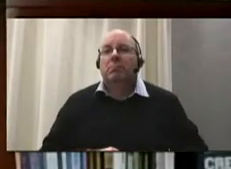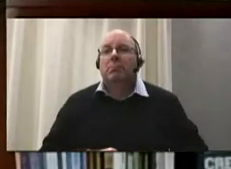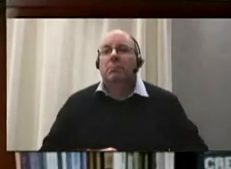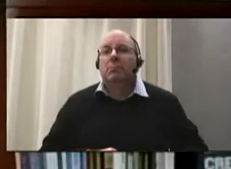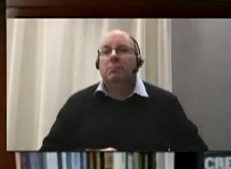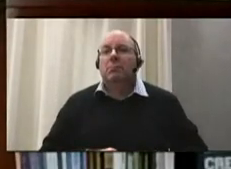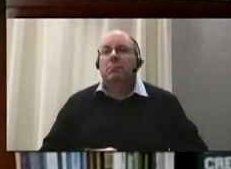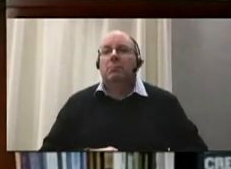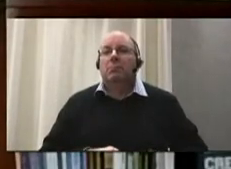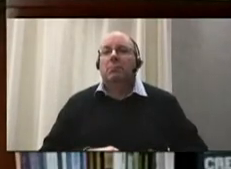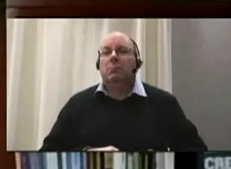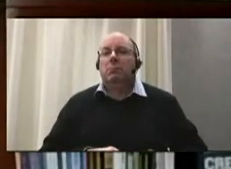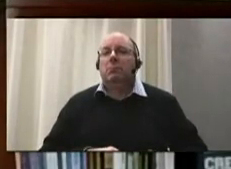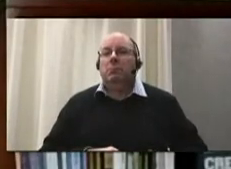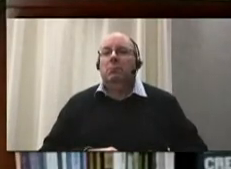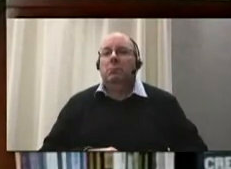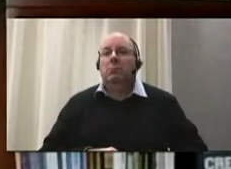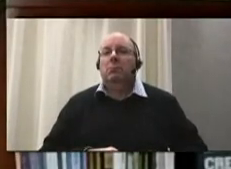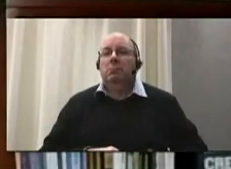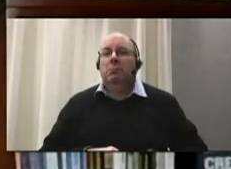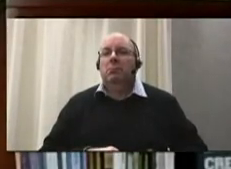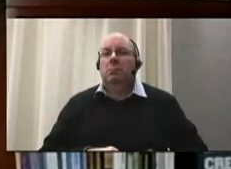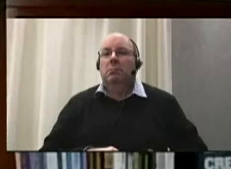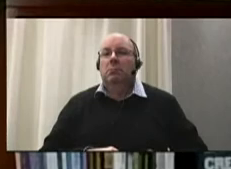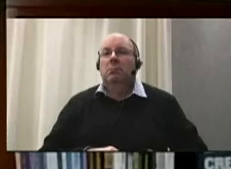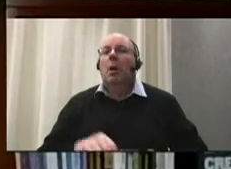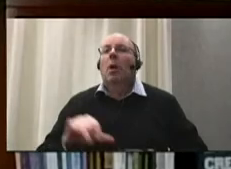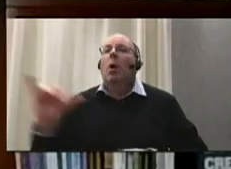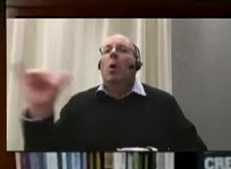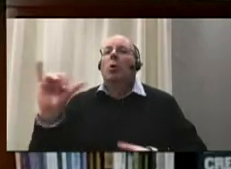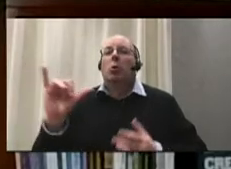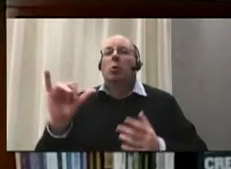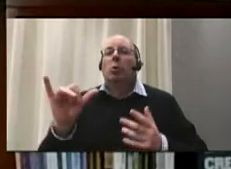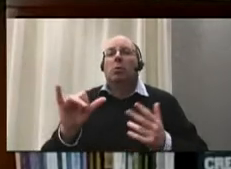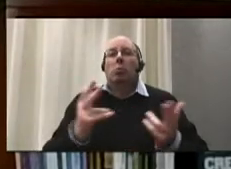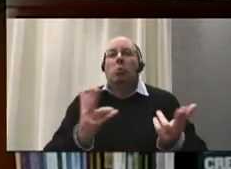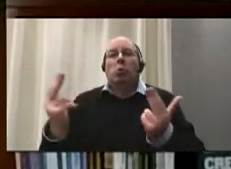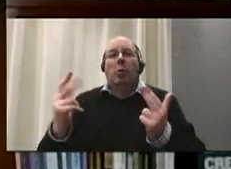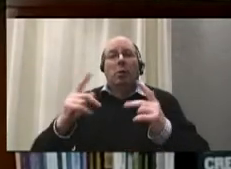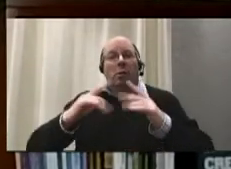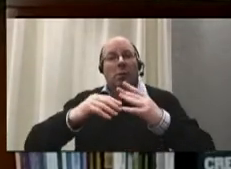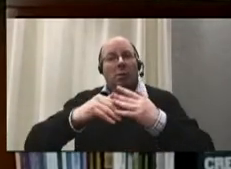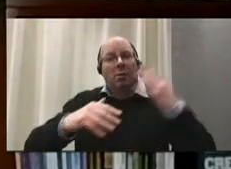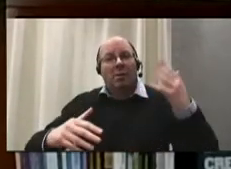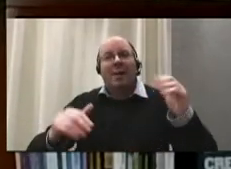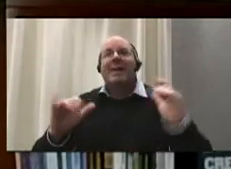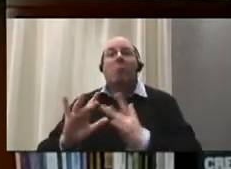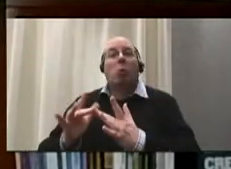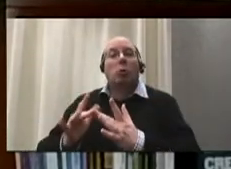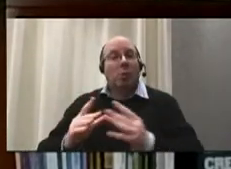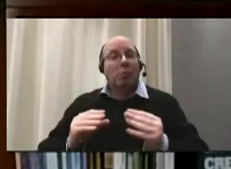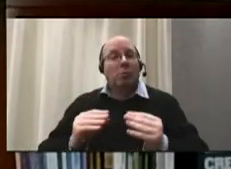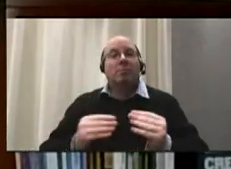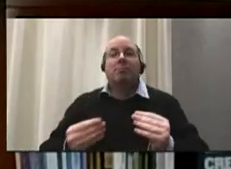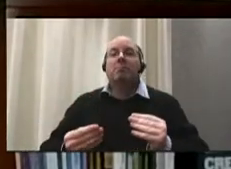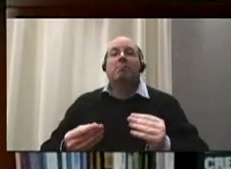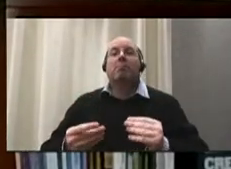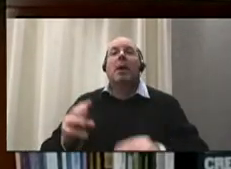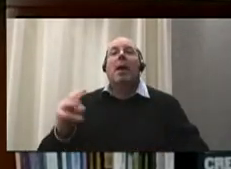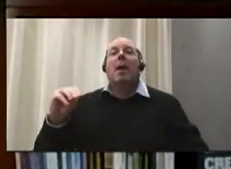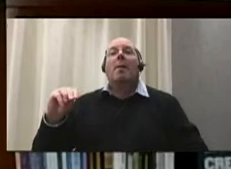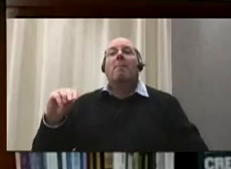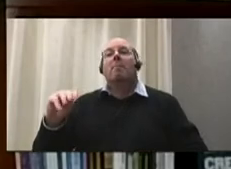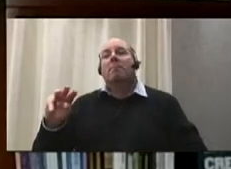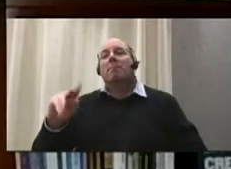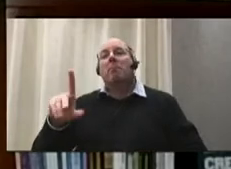our recruitment in so many ways differently than we've done before, now that we're able to do it virtually. Going out to the Midwest and going out to other places and recruiting